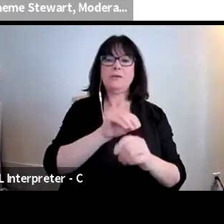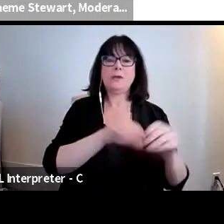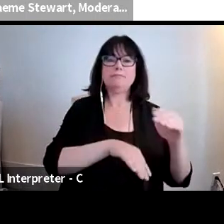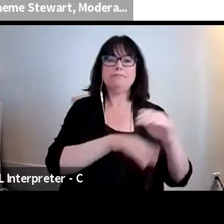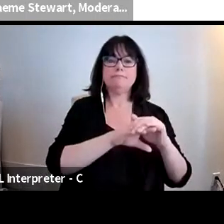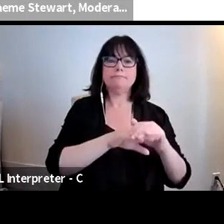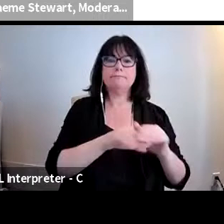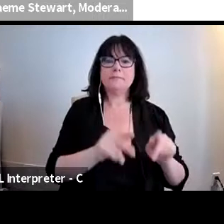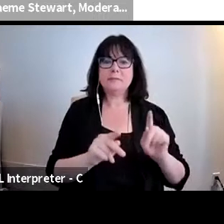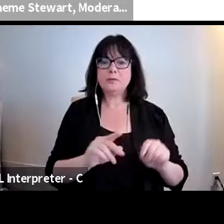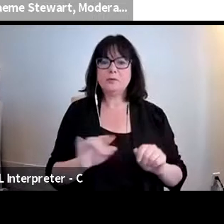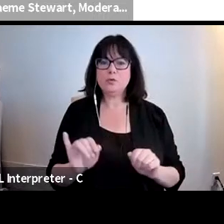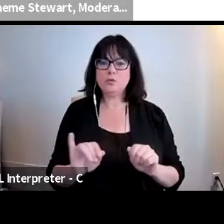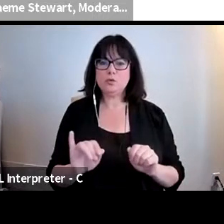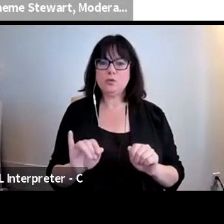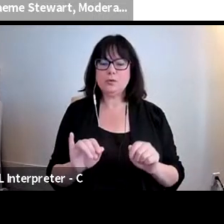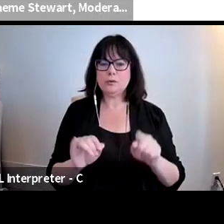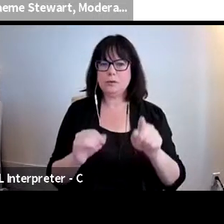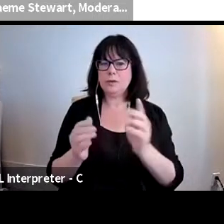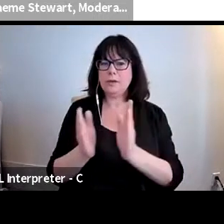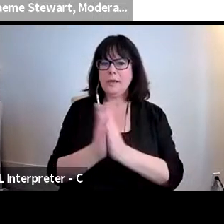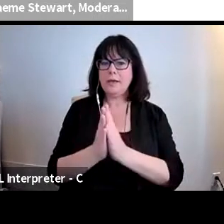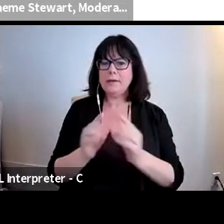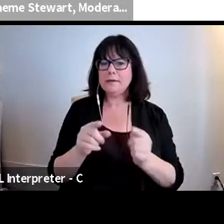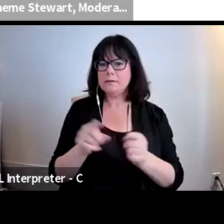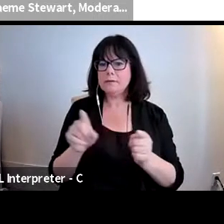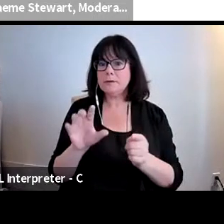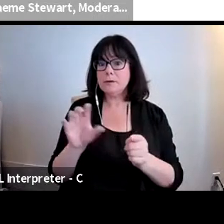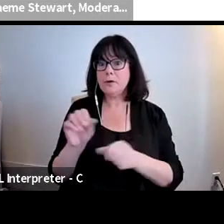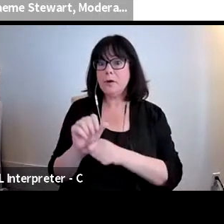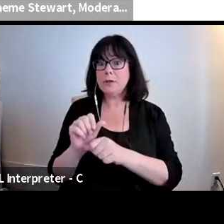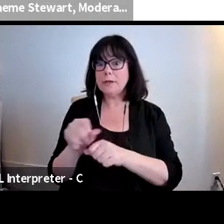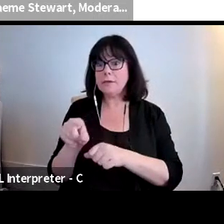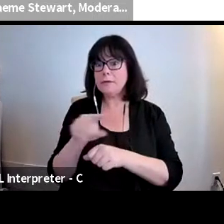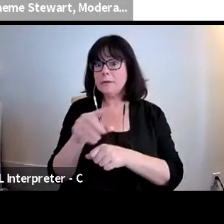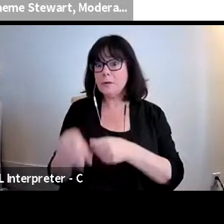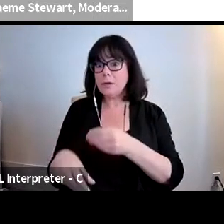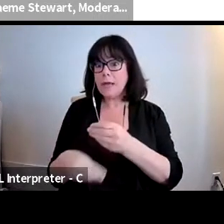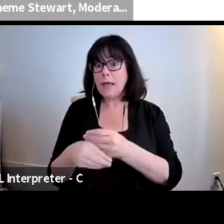want to add to what I just said?